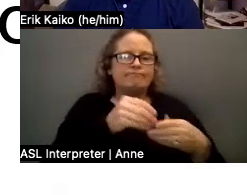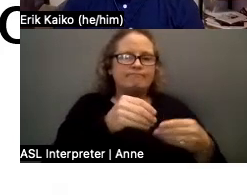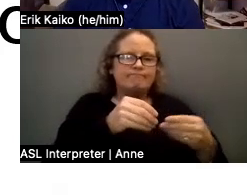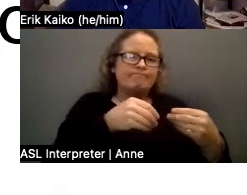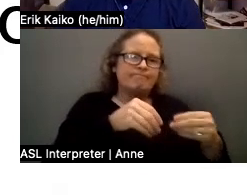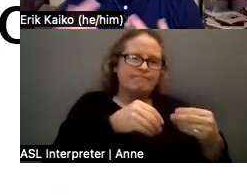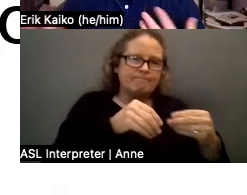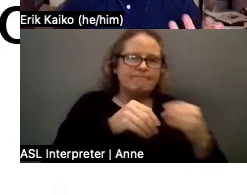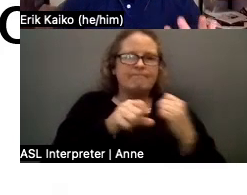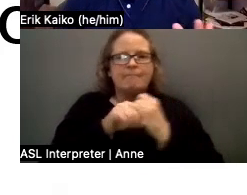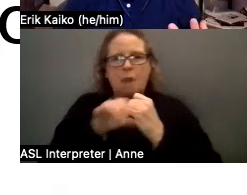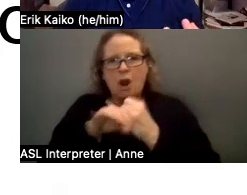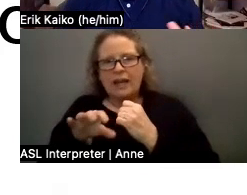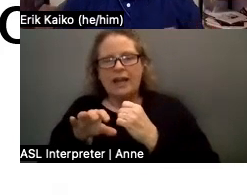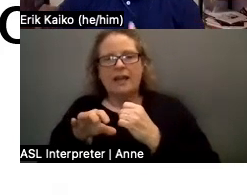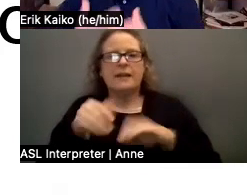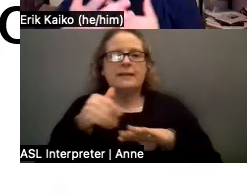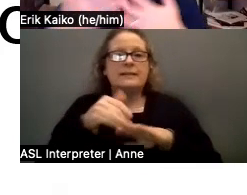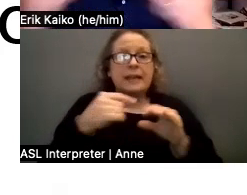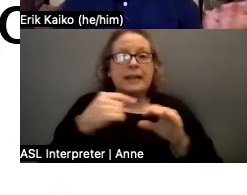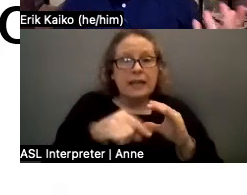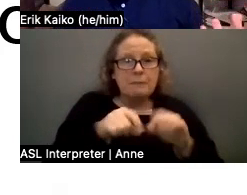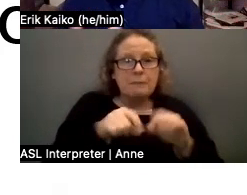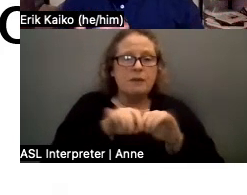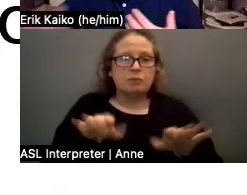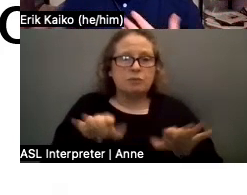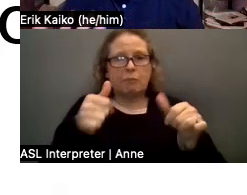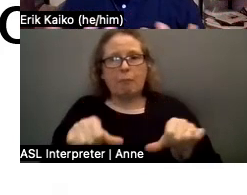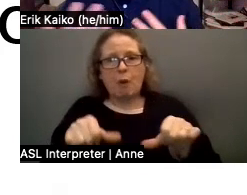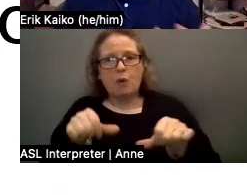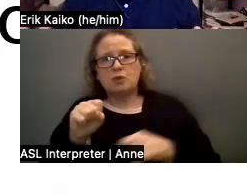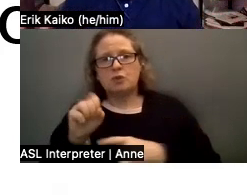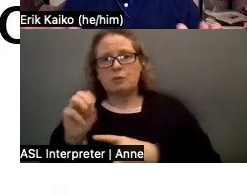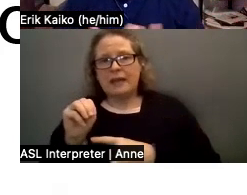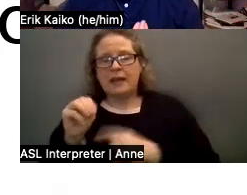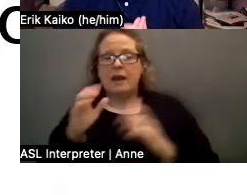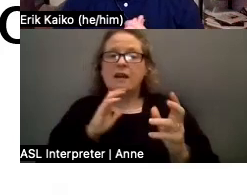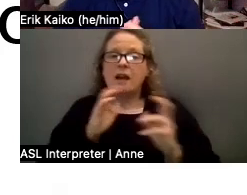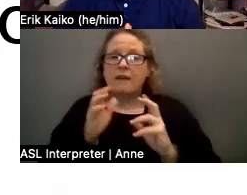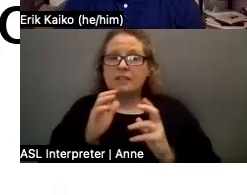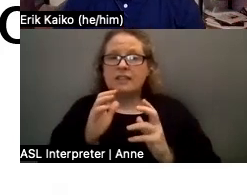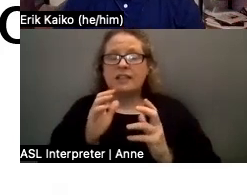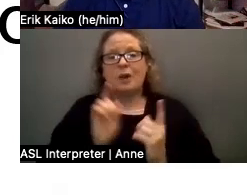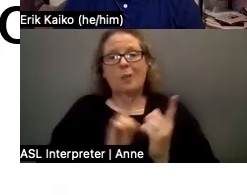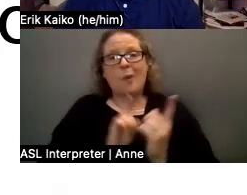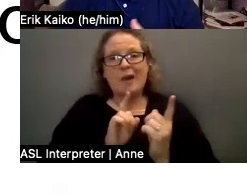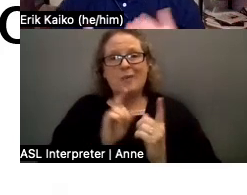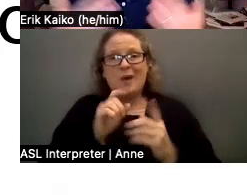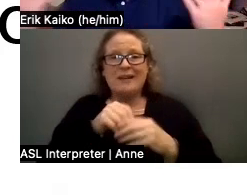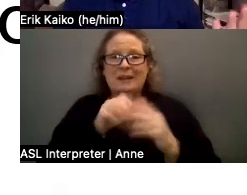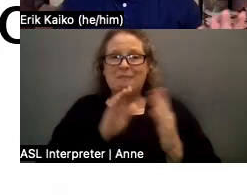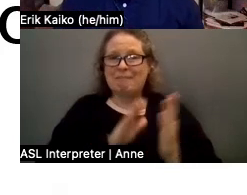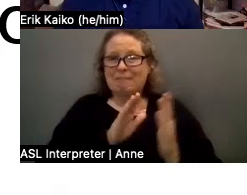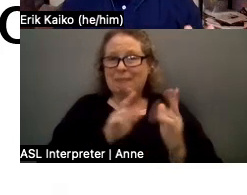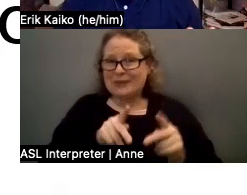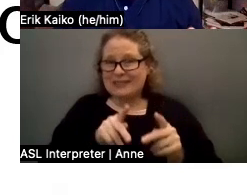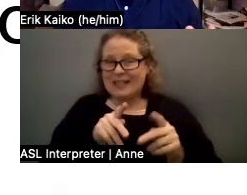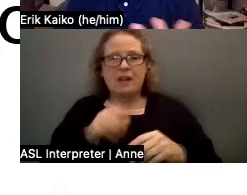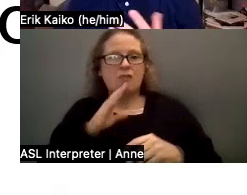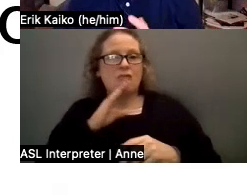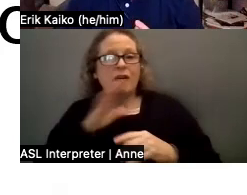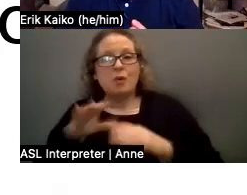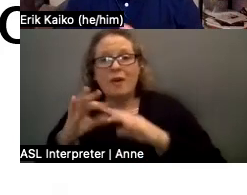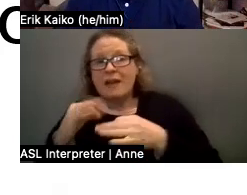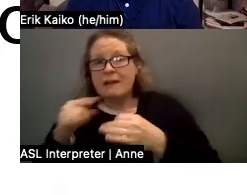an email, whether it's a conversation you're having after a show one-on-one in person, whether it's talking to your family about the work that